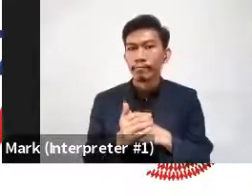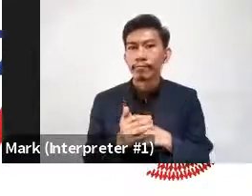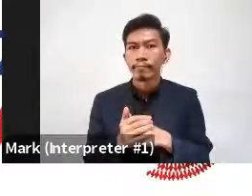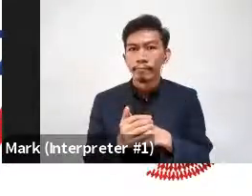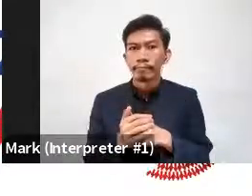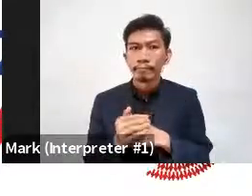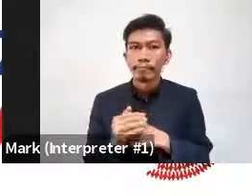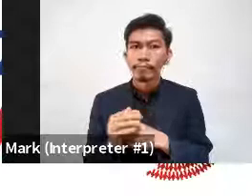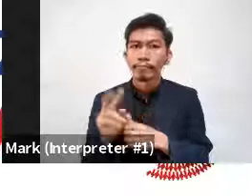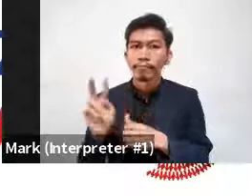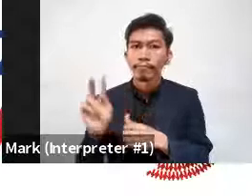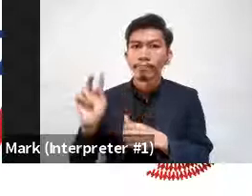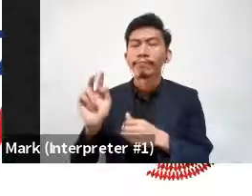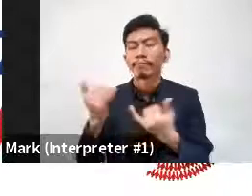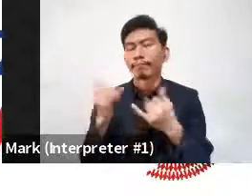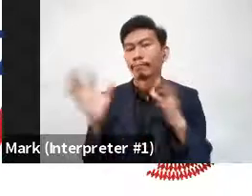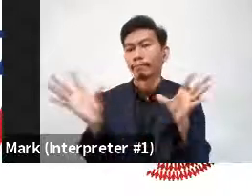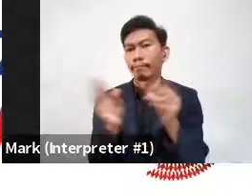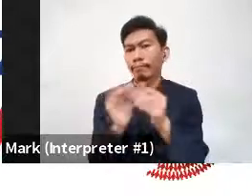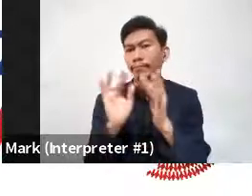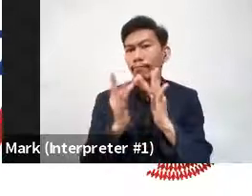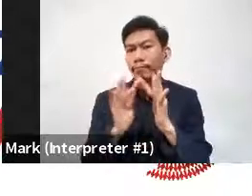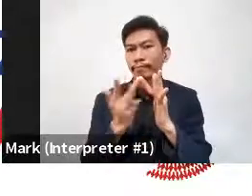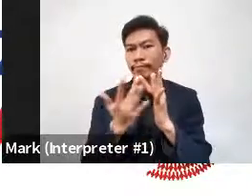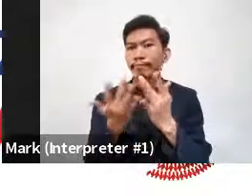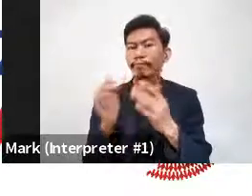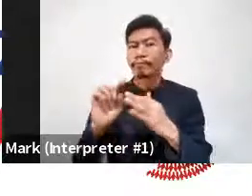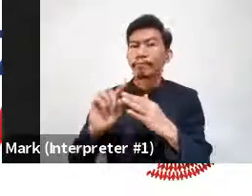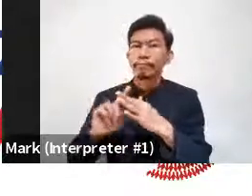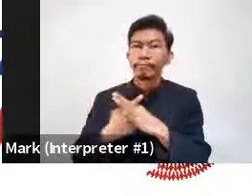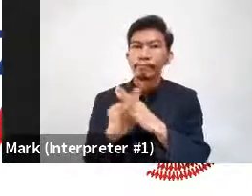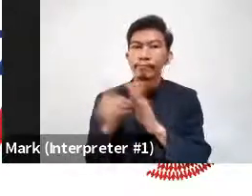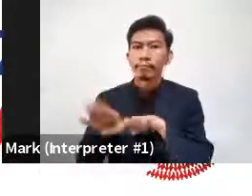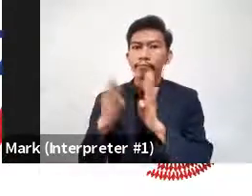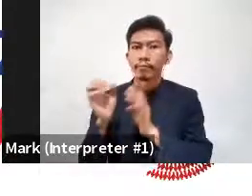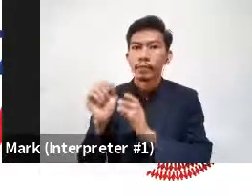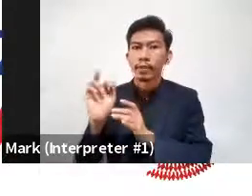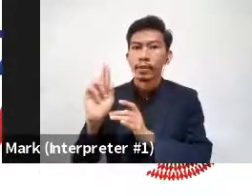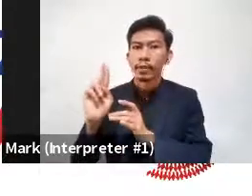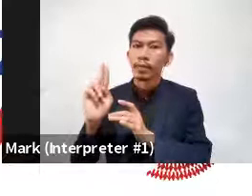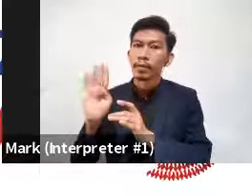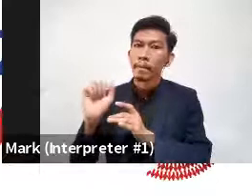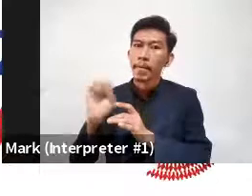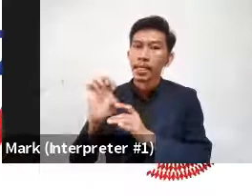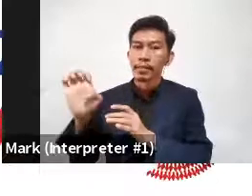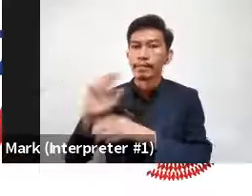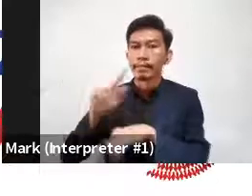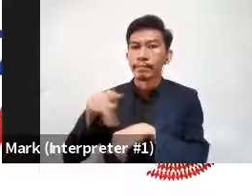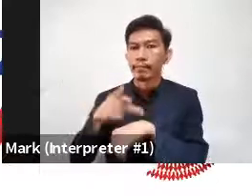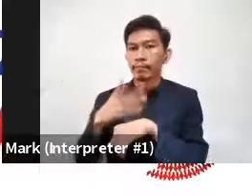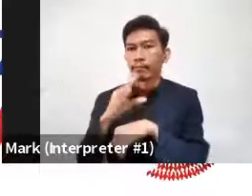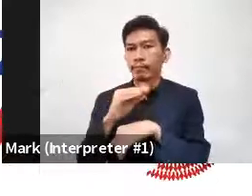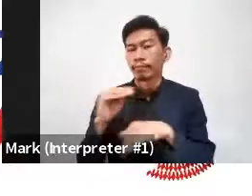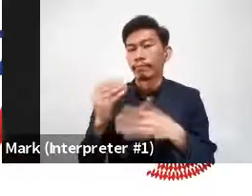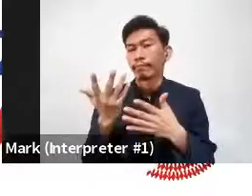vTHD, a virtual town hall discussion organized by Strat-based ADRi Institute in partnership with Citizen Watch Philippines and Cancer Coalition of the